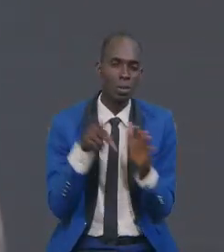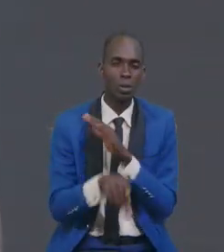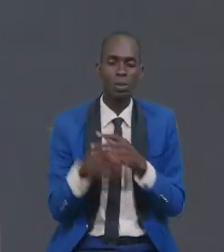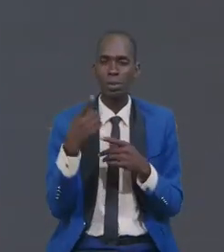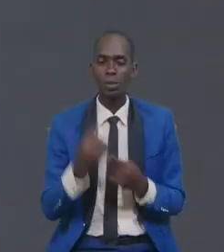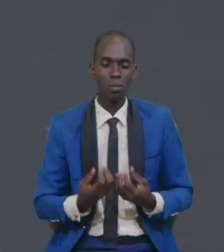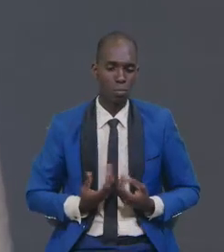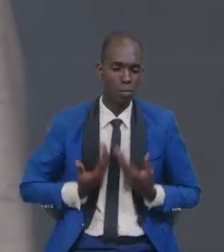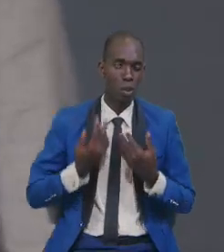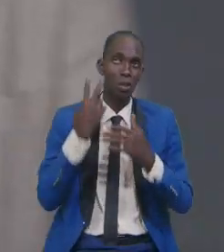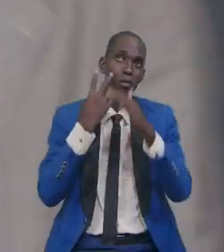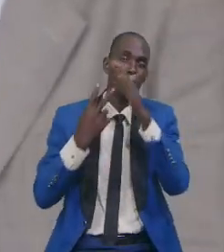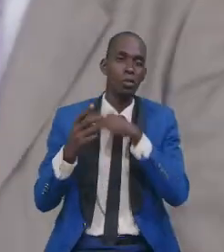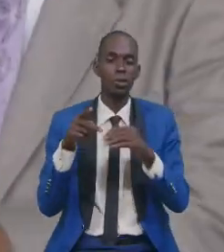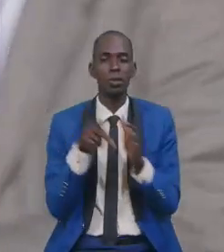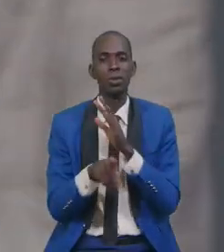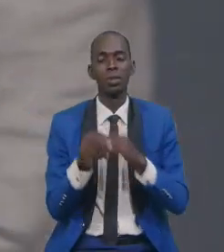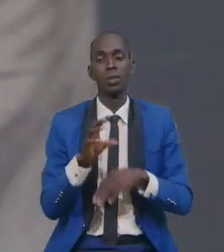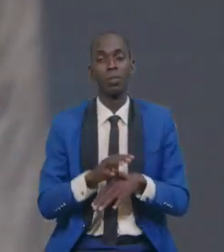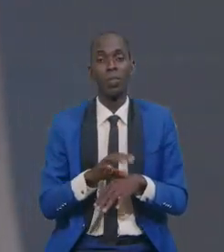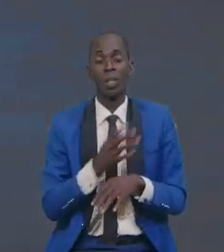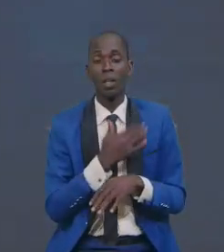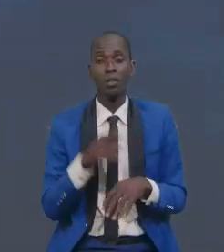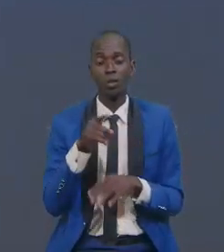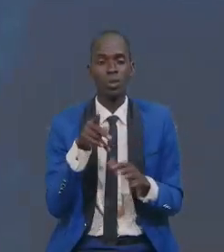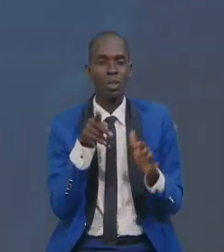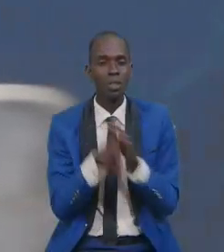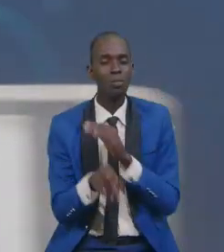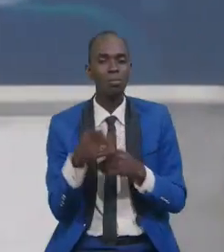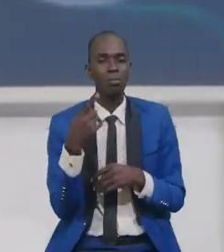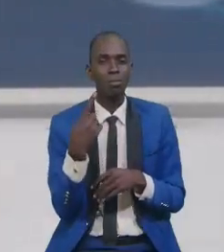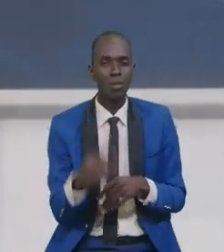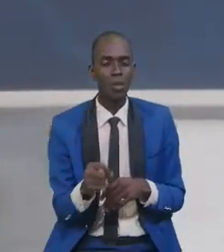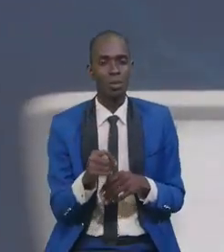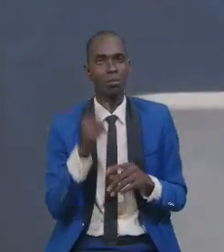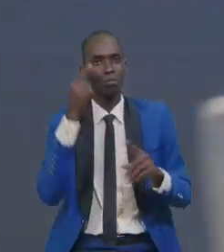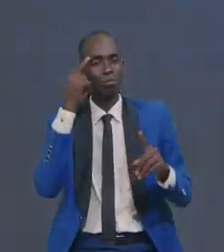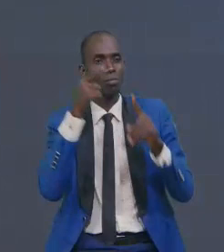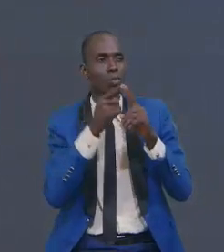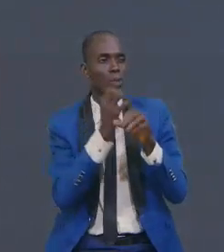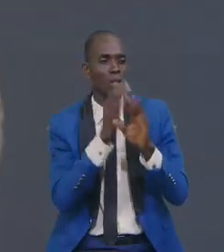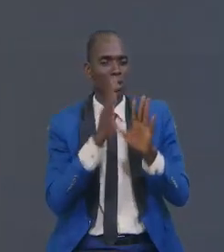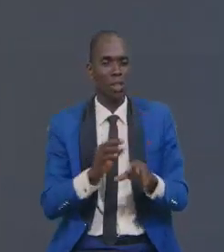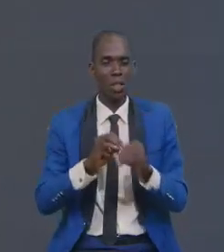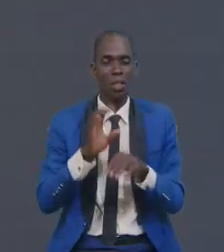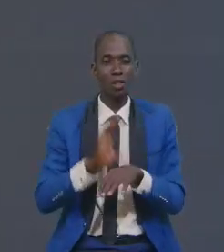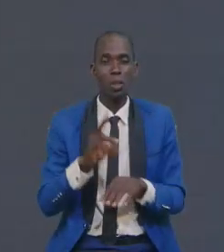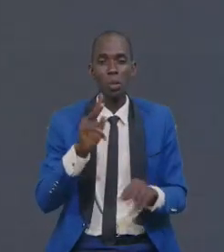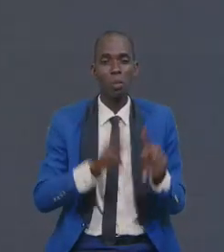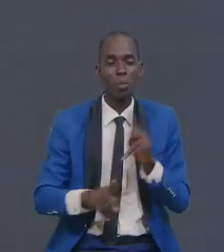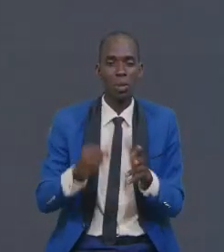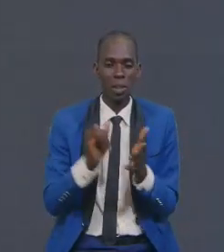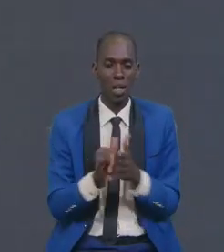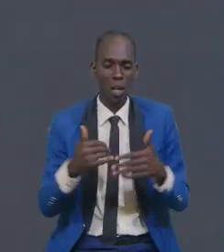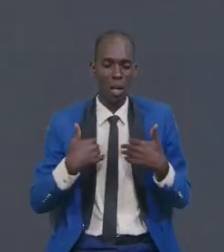vision, you kill the church. And you kill the go-getters in the church. The people who have all